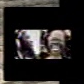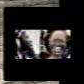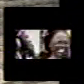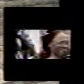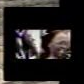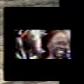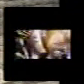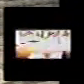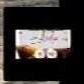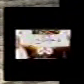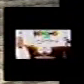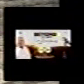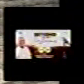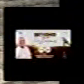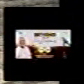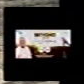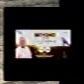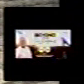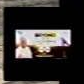And Samuel go.